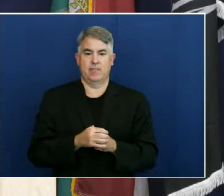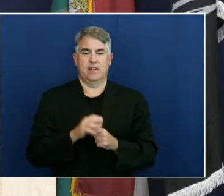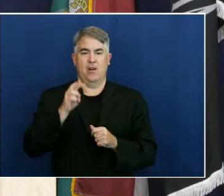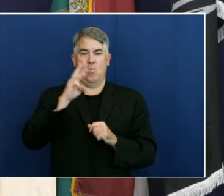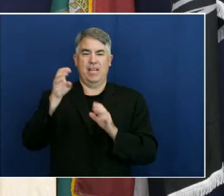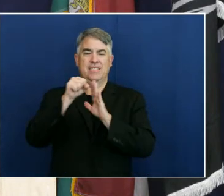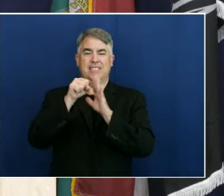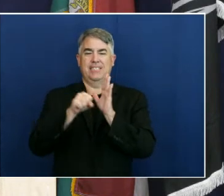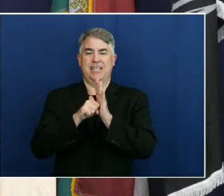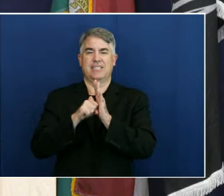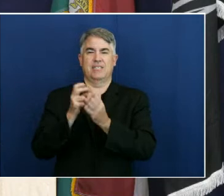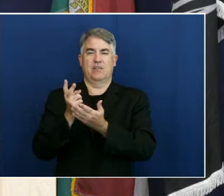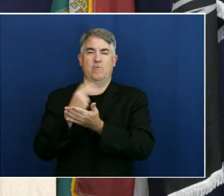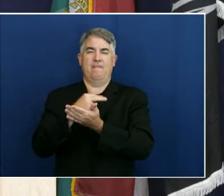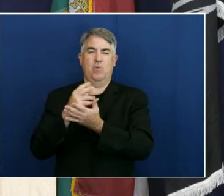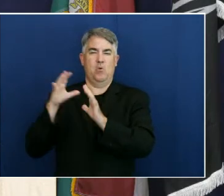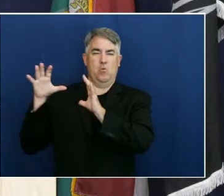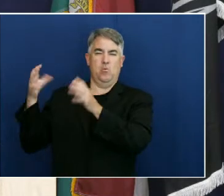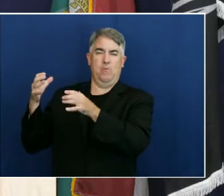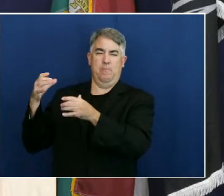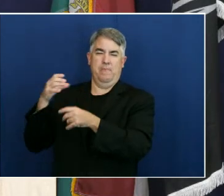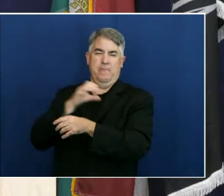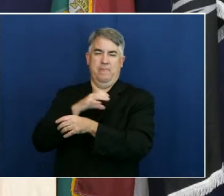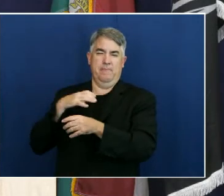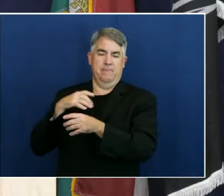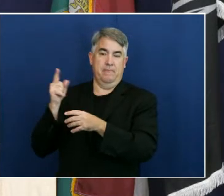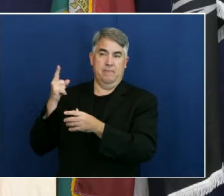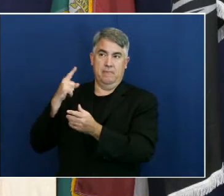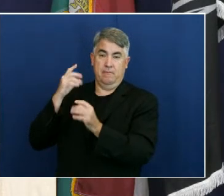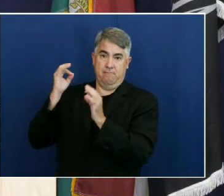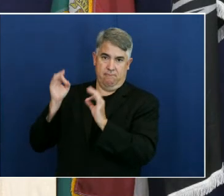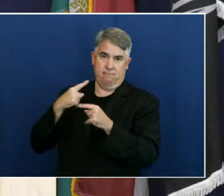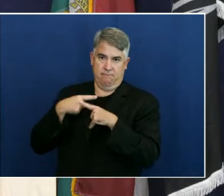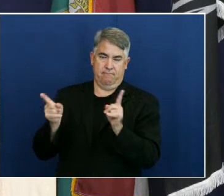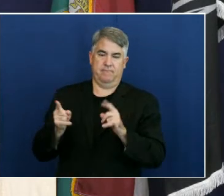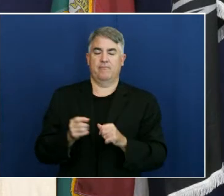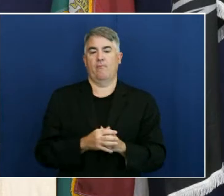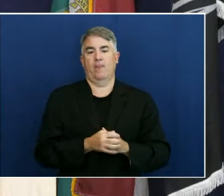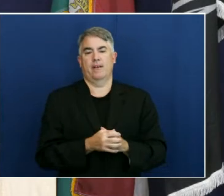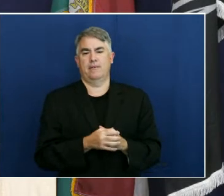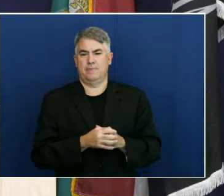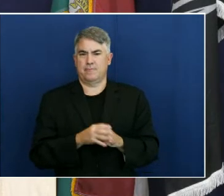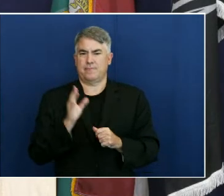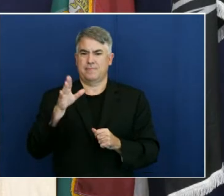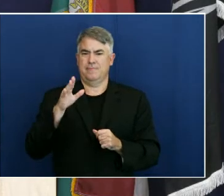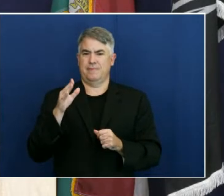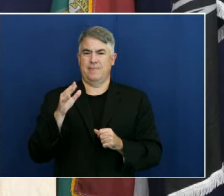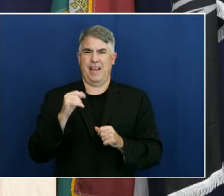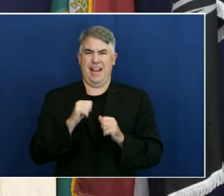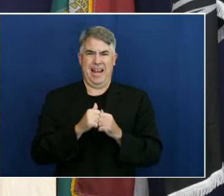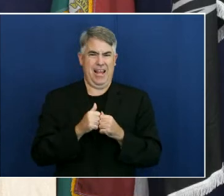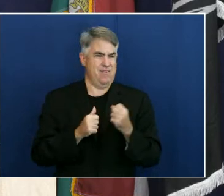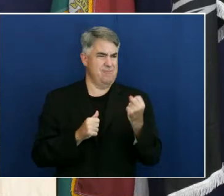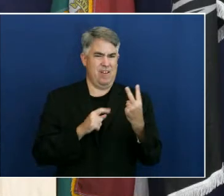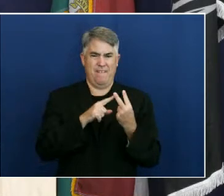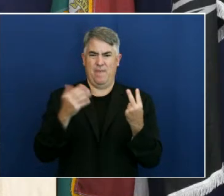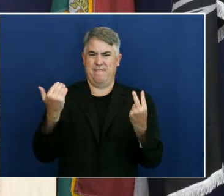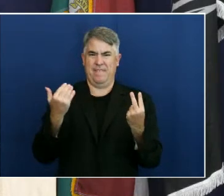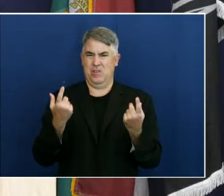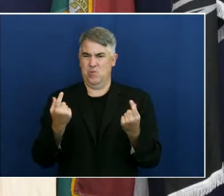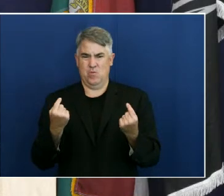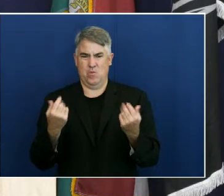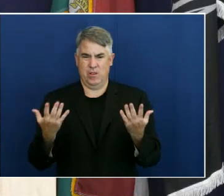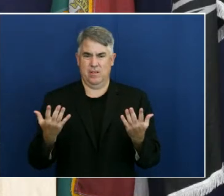guidance. In terms of how folks will be able to access the vaccine, for 12 to 15-year-olds, it is the Pfizer vaccine is the only